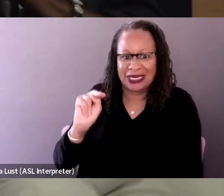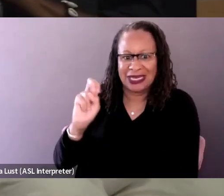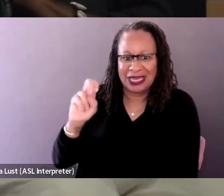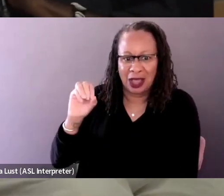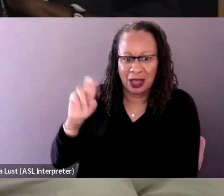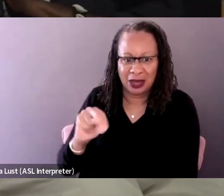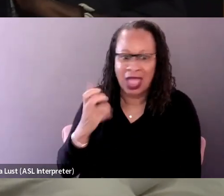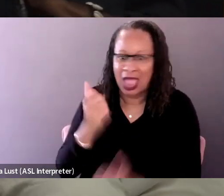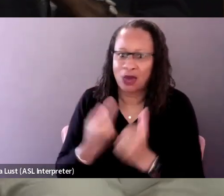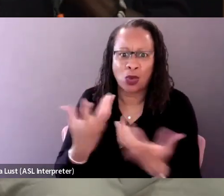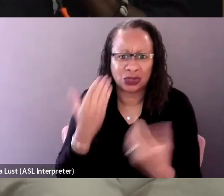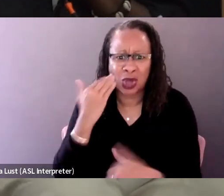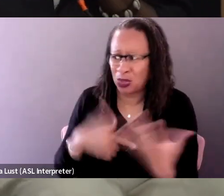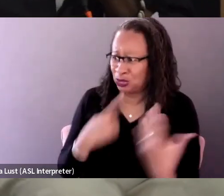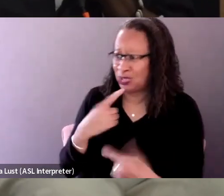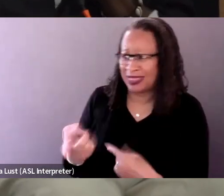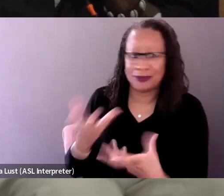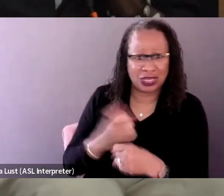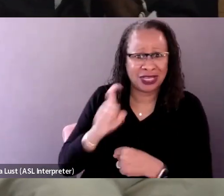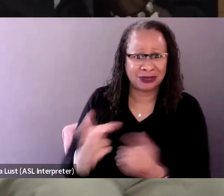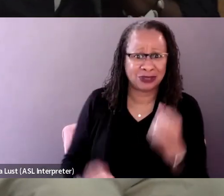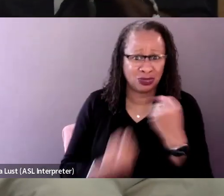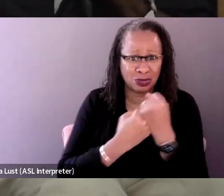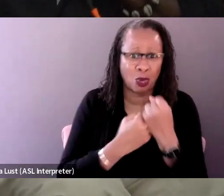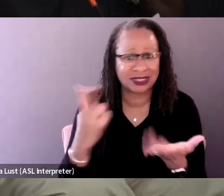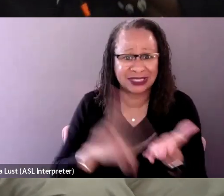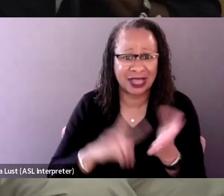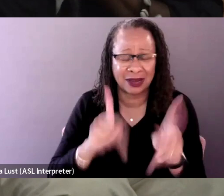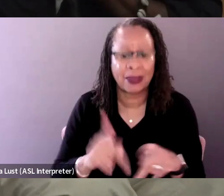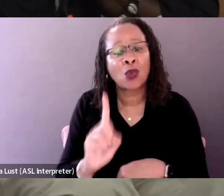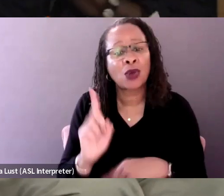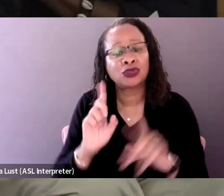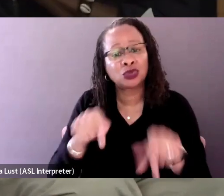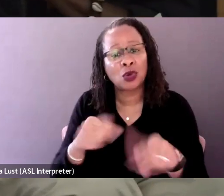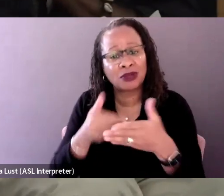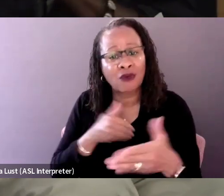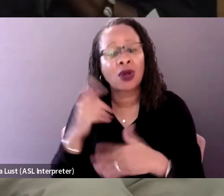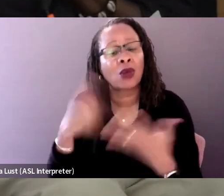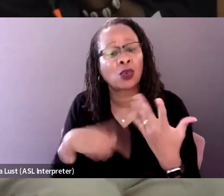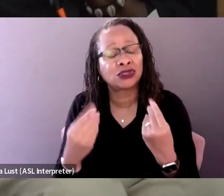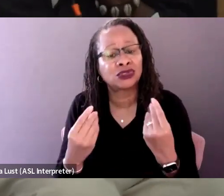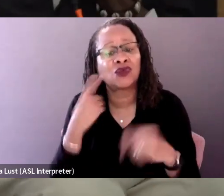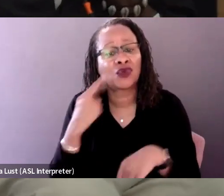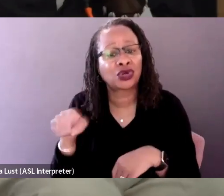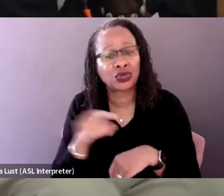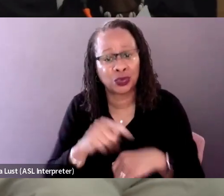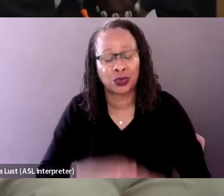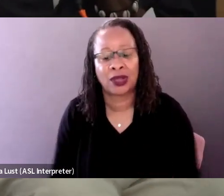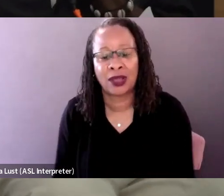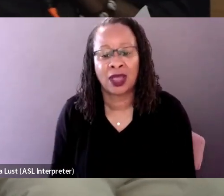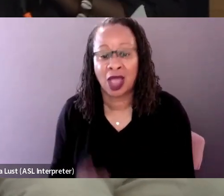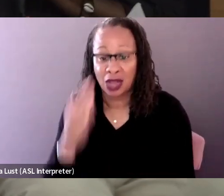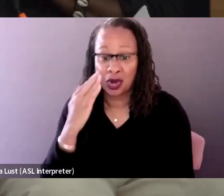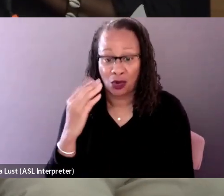say to Neon to get it, you know? And where were you at before, and what did that do for you? I know that for me, I'll just go back to the